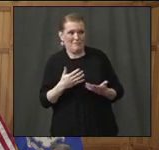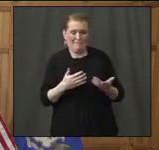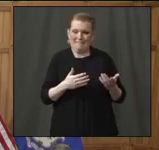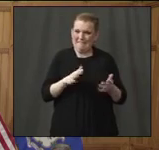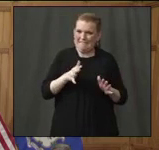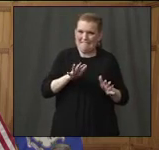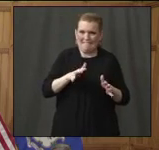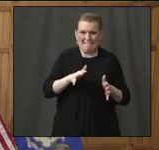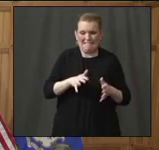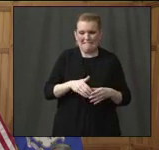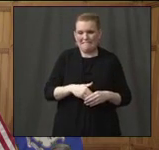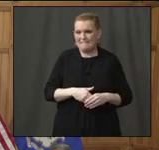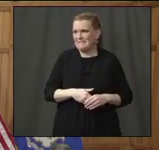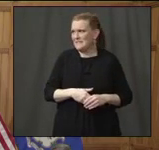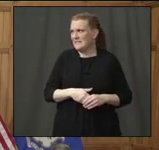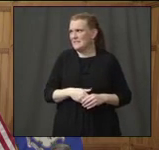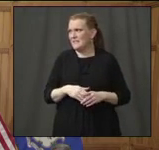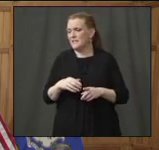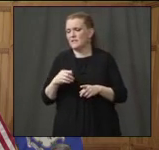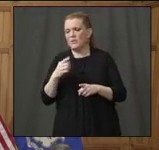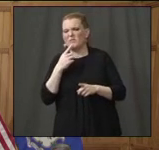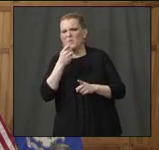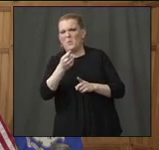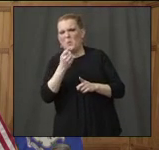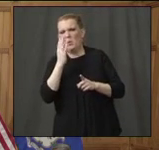Barely. Jamie, we'll come back to